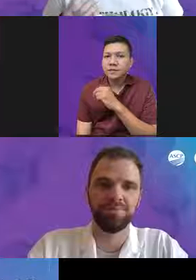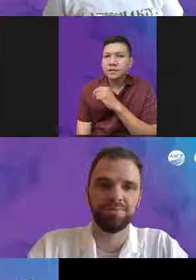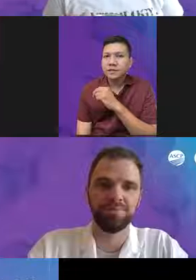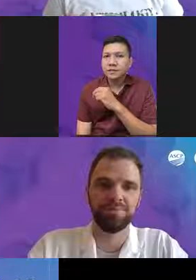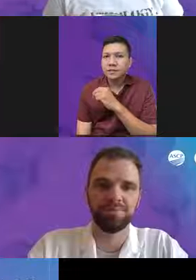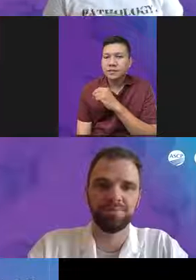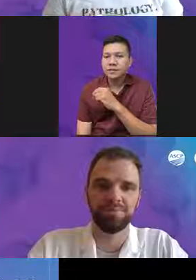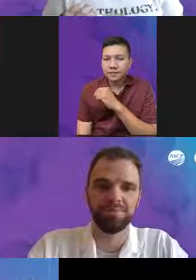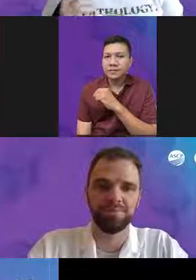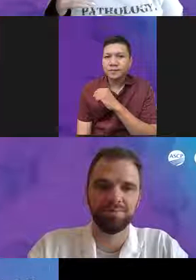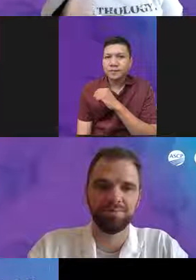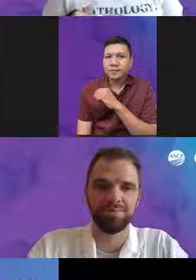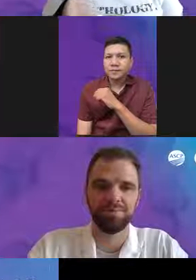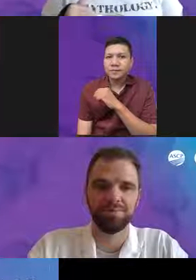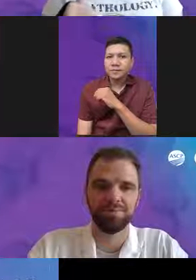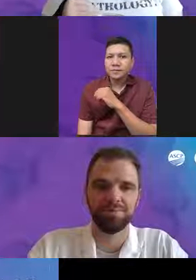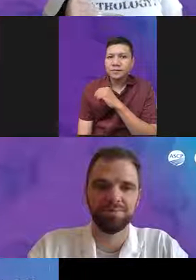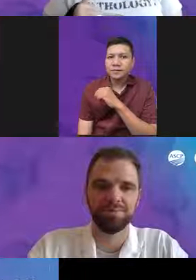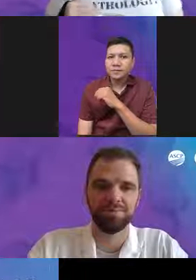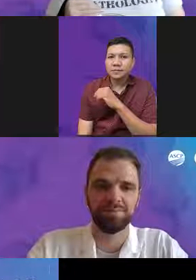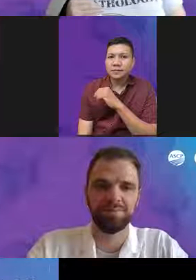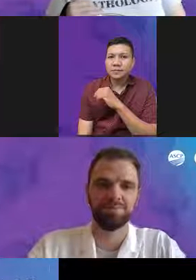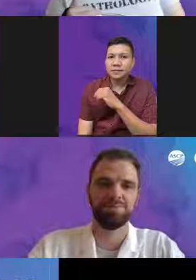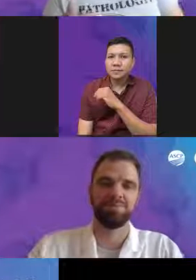is on their membrane. So when we look at